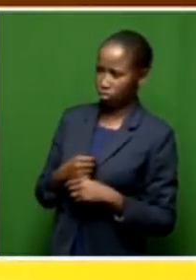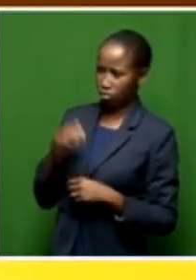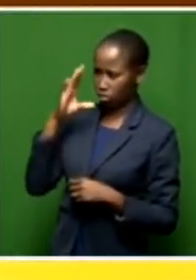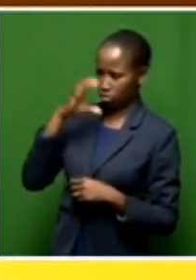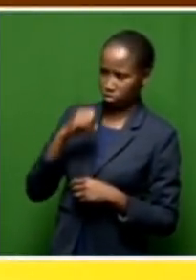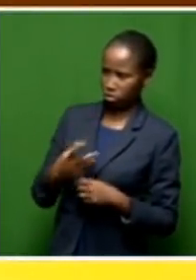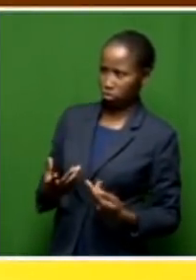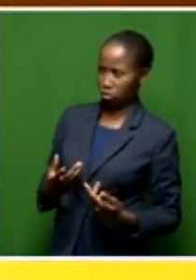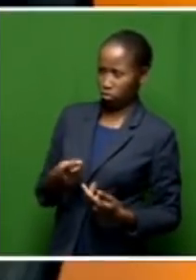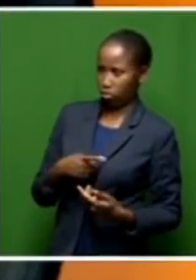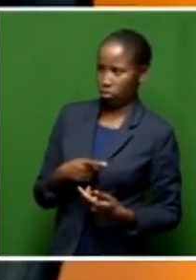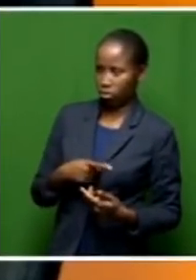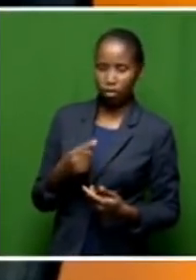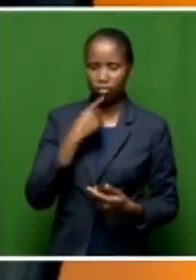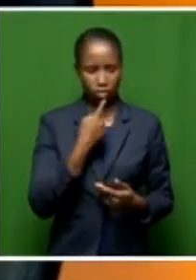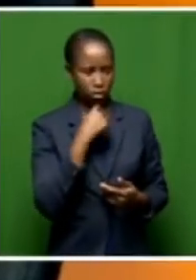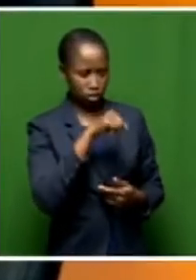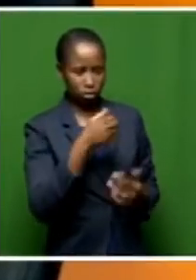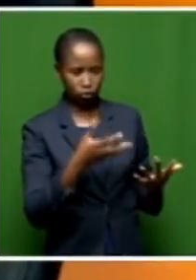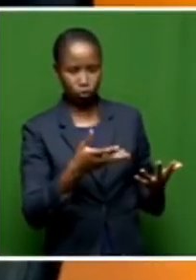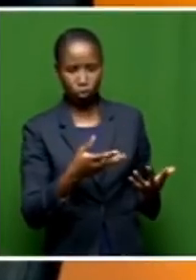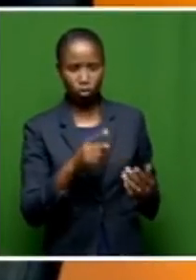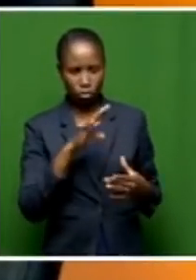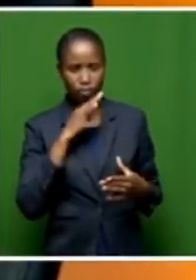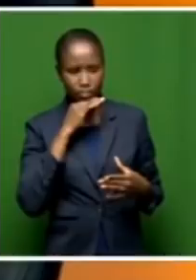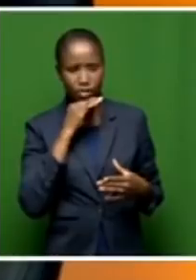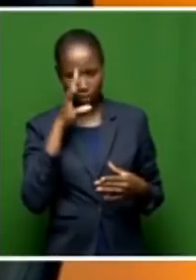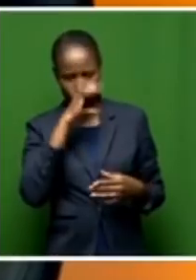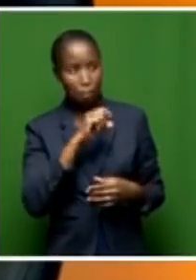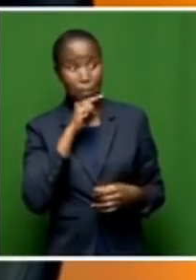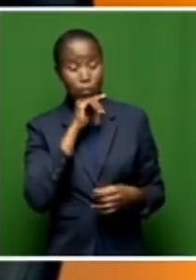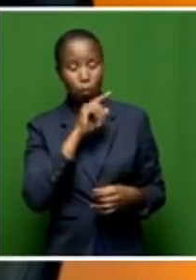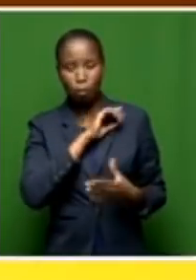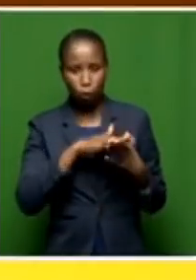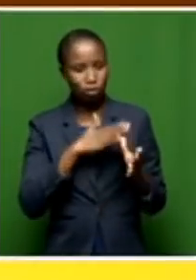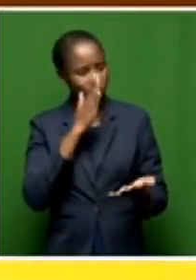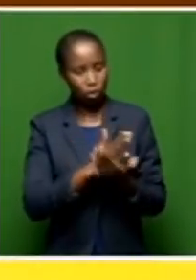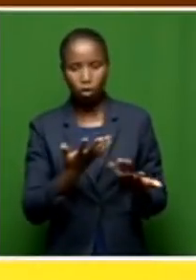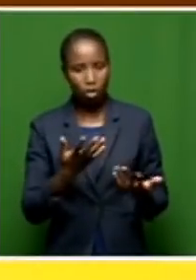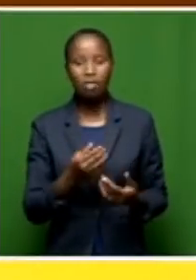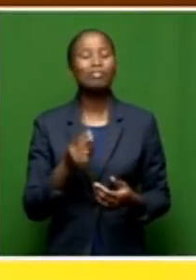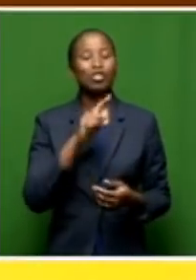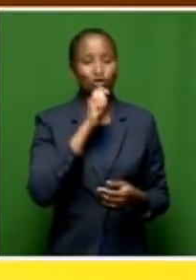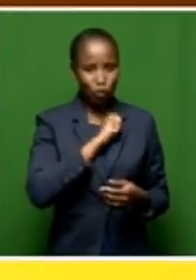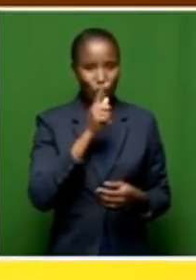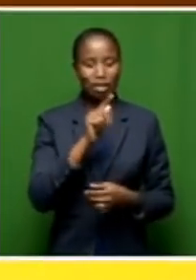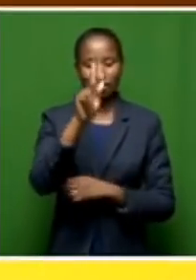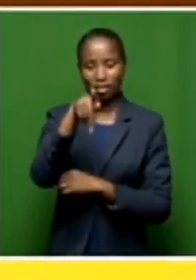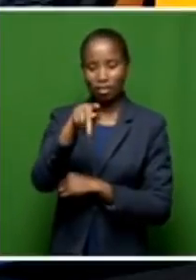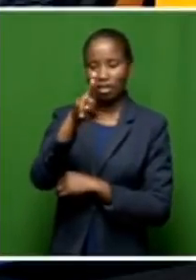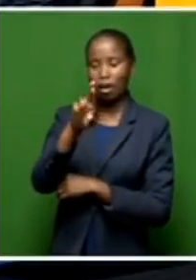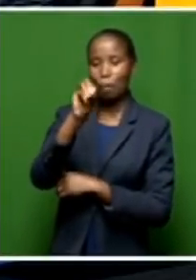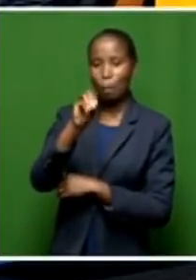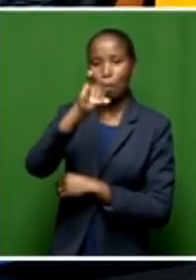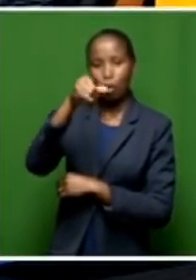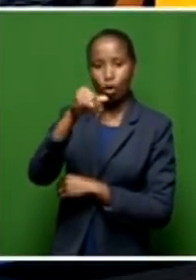it is a prediction. It's actually a projection. A projection. Correct. Okay, so... because what we are doing, we are using